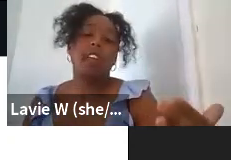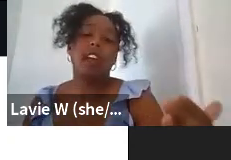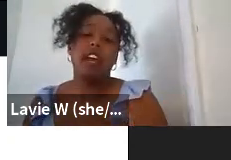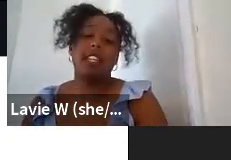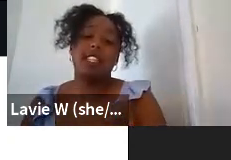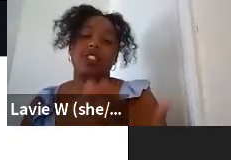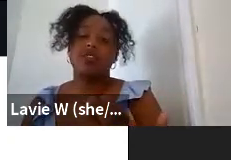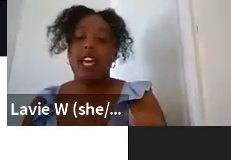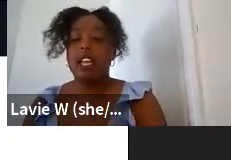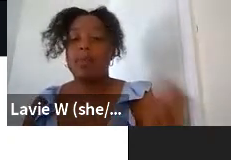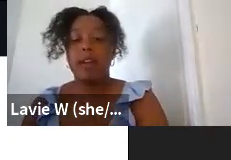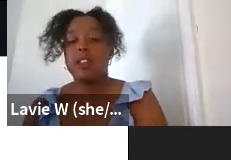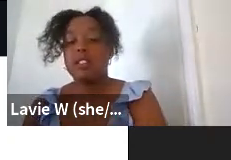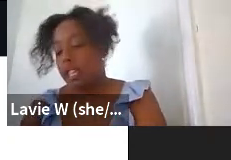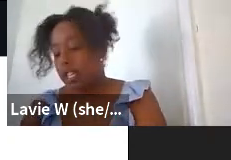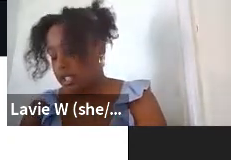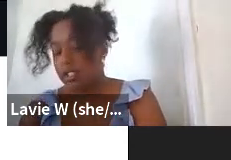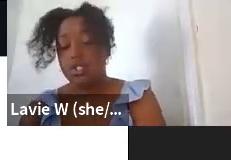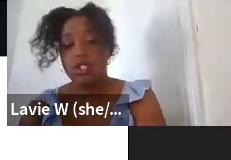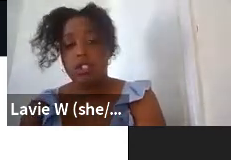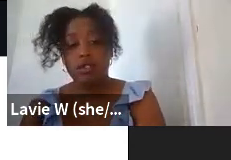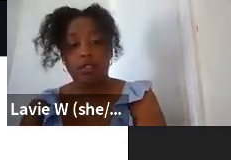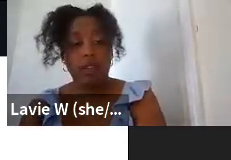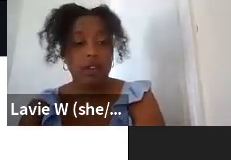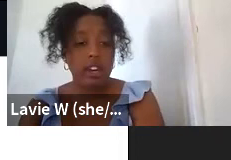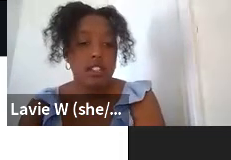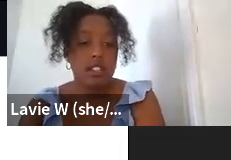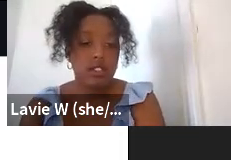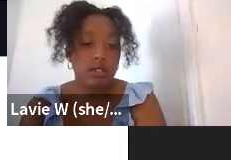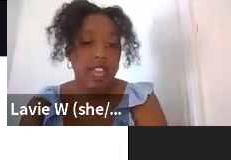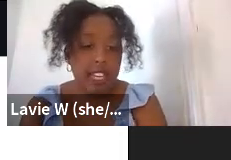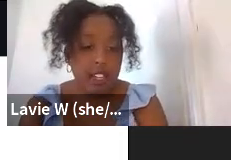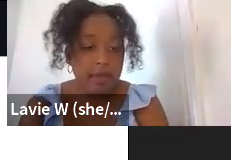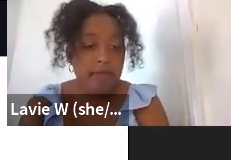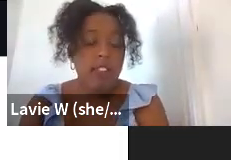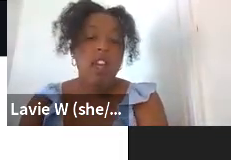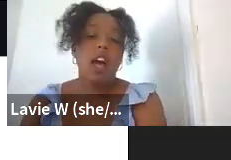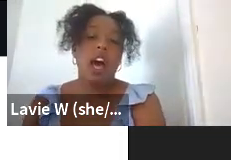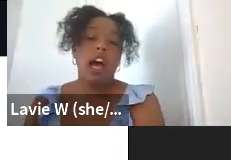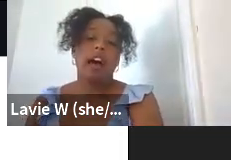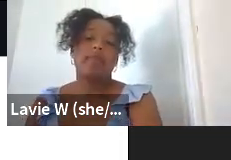From there, at the age of 10, my parents made the decision to immigrate to Canada.